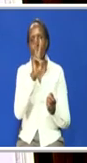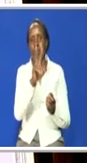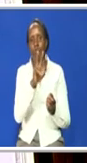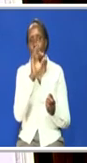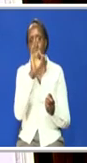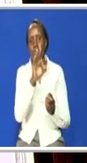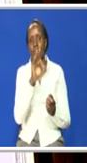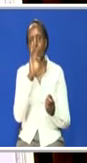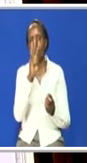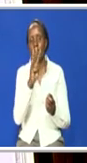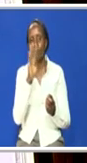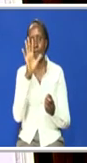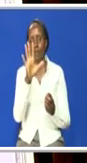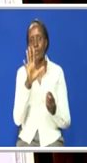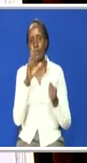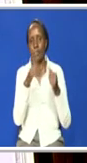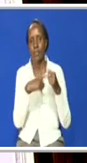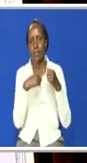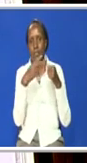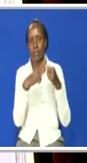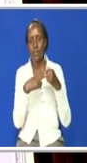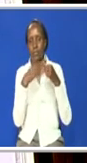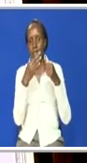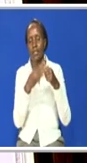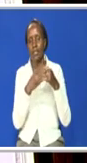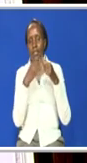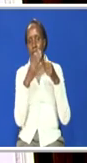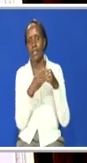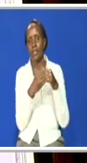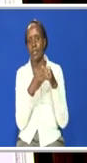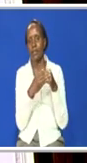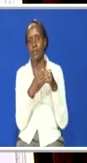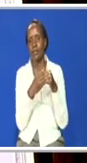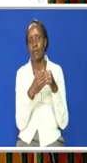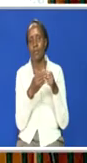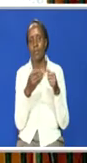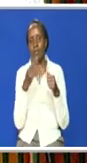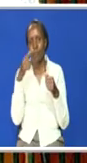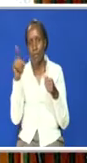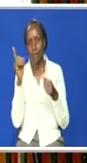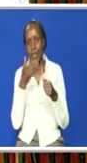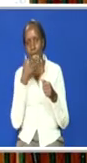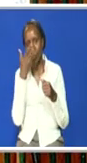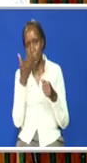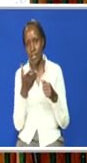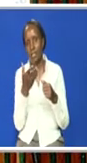four, five, six, seven, eight, nine. Our answer is